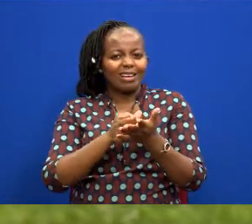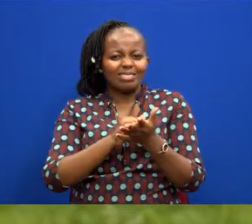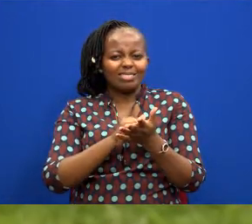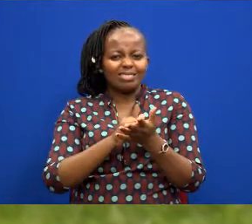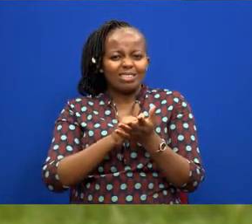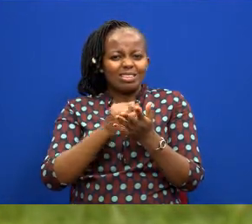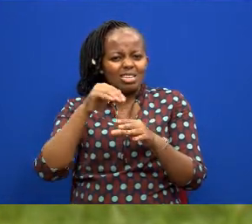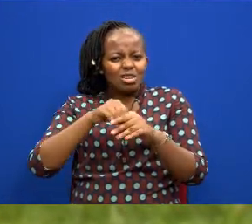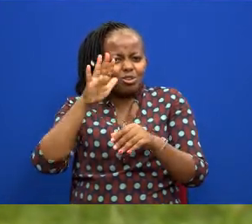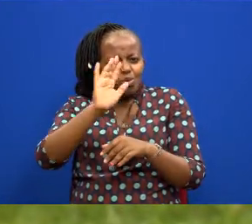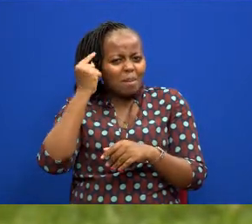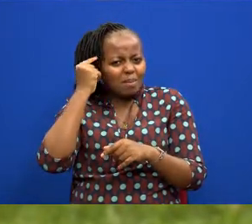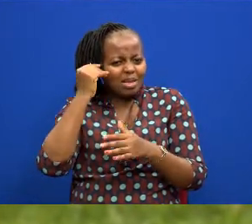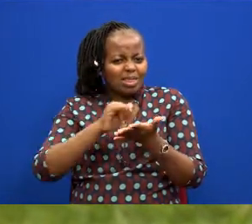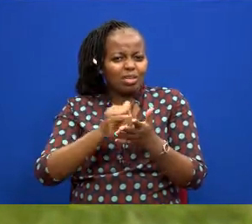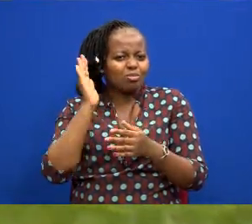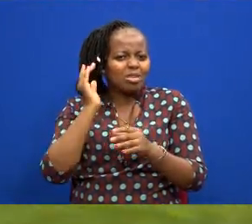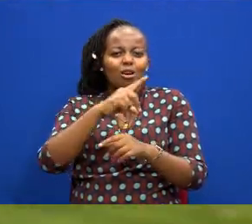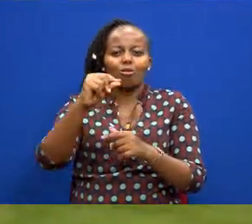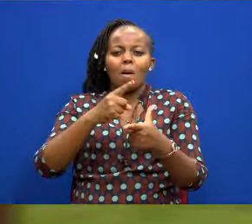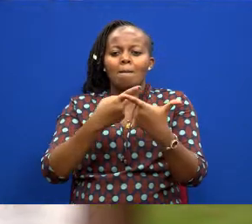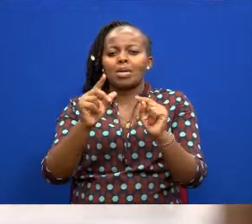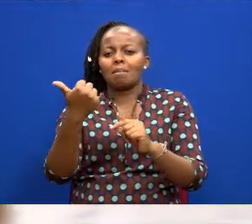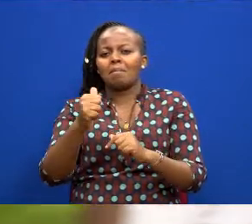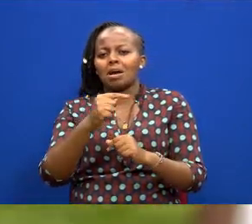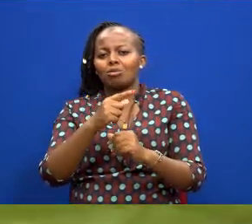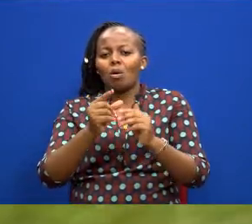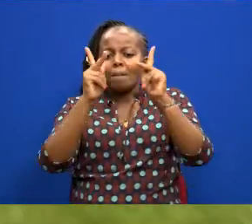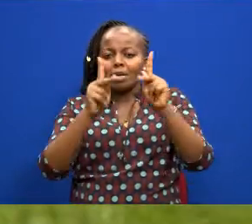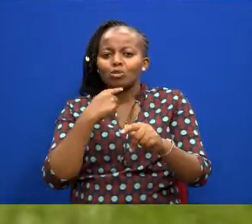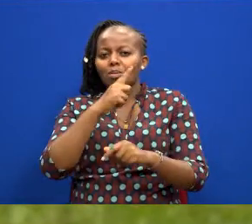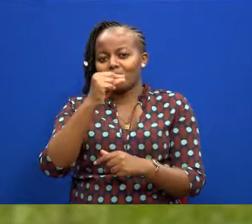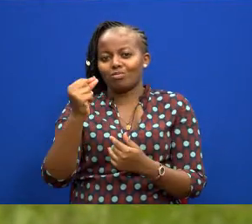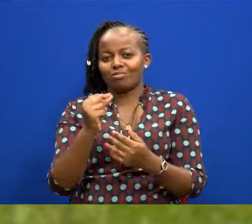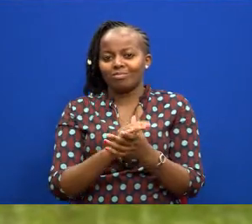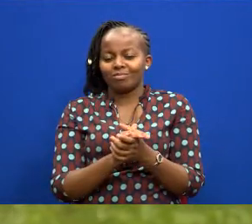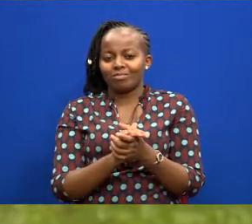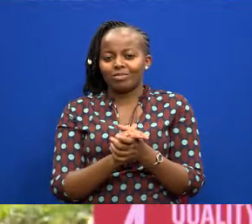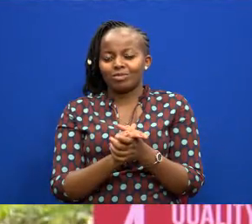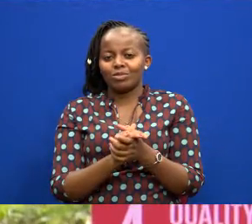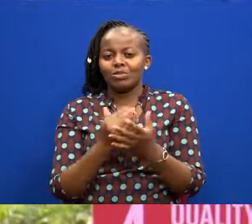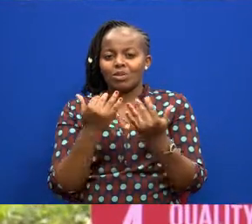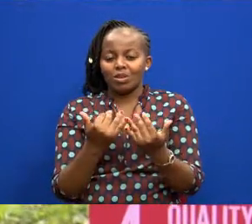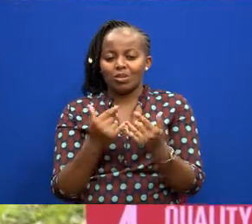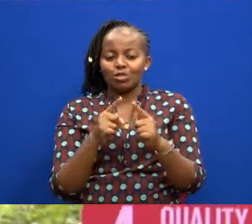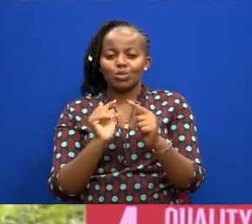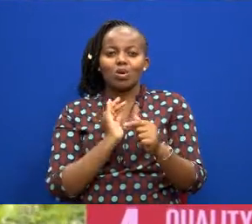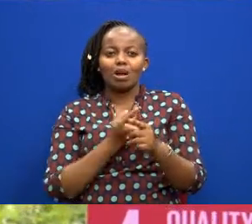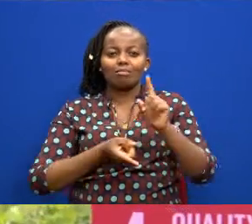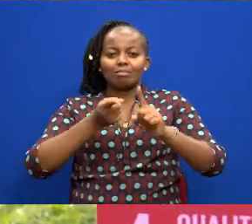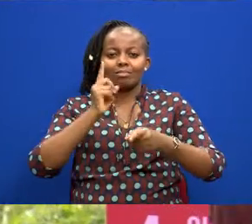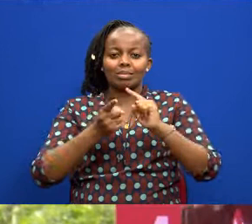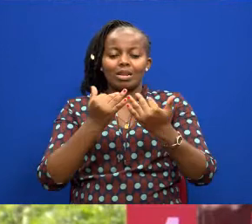go. Get the sequence right, and then you get it correctly. So on to our